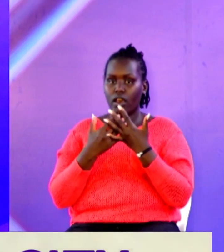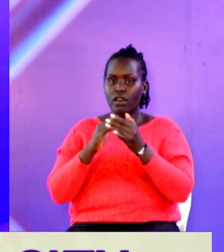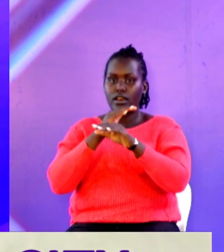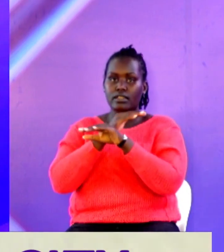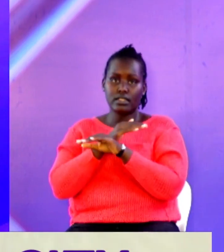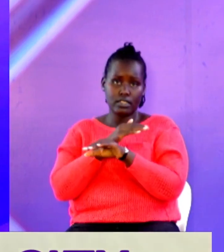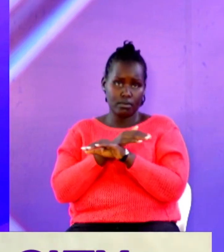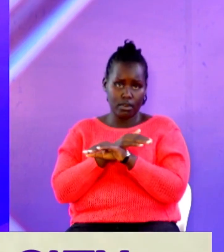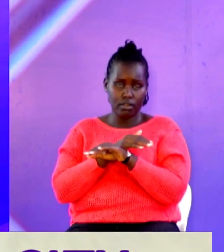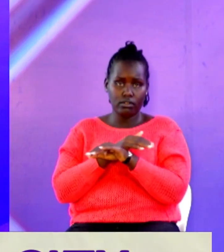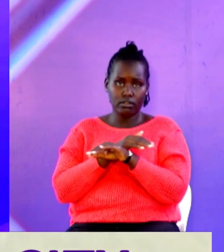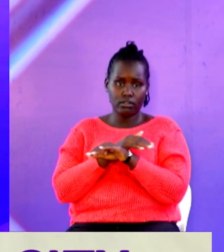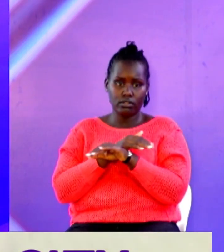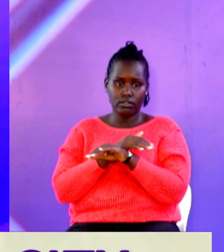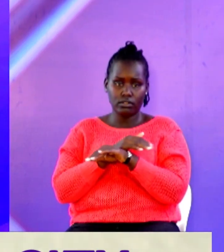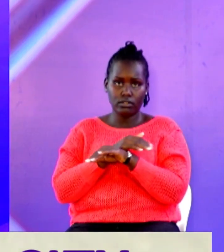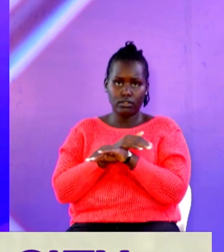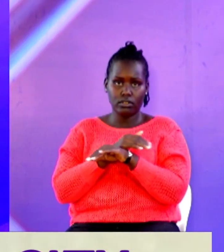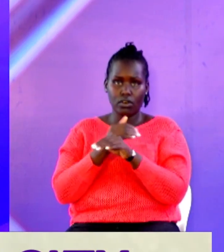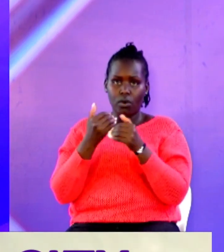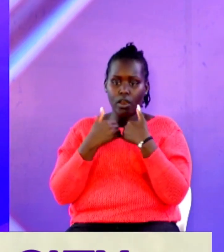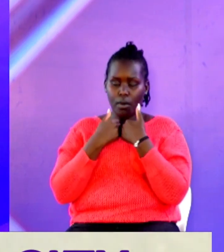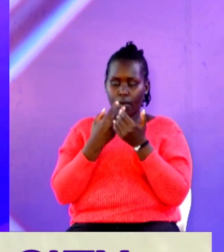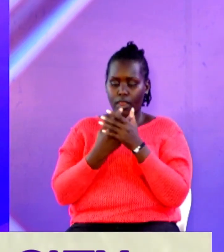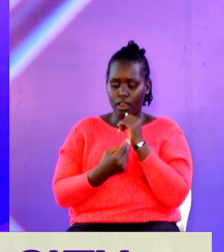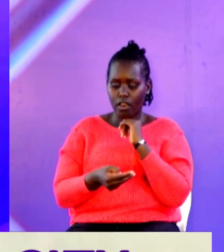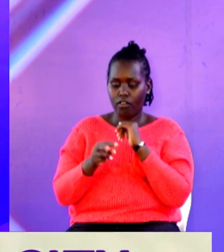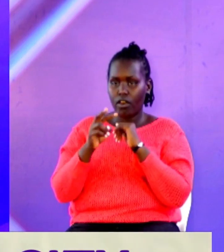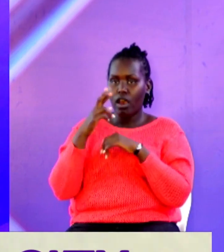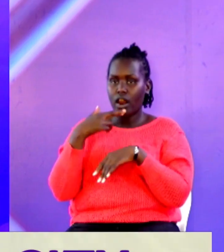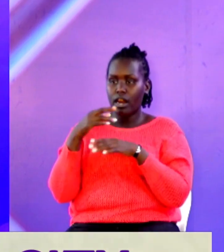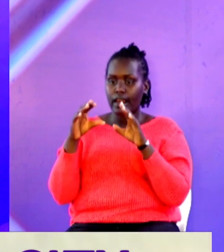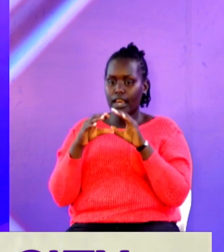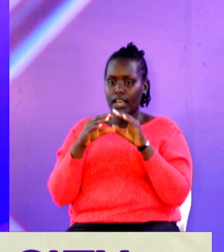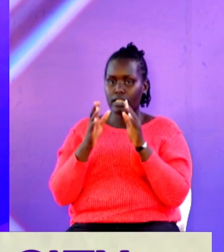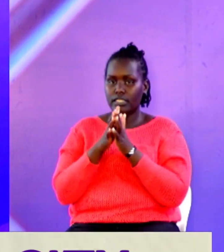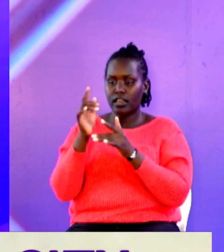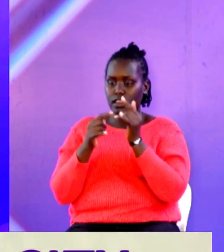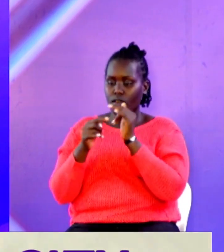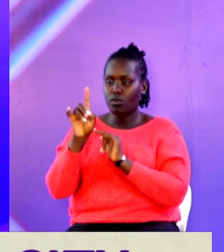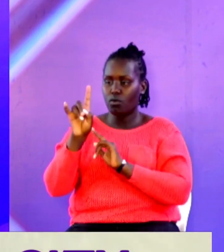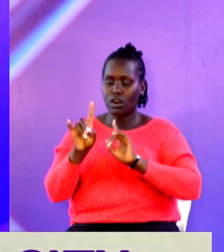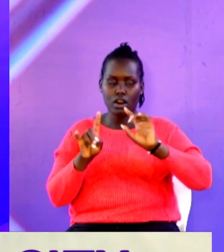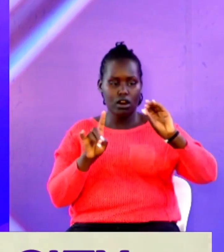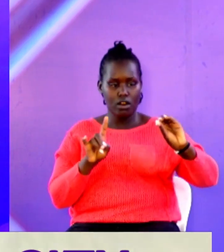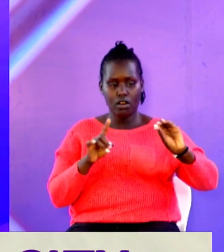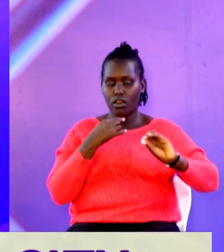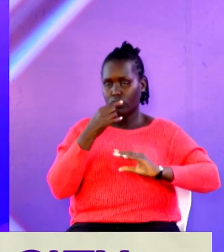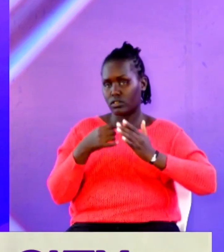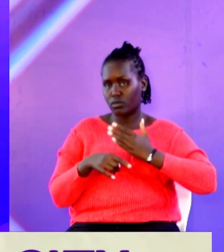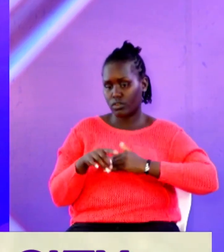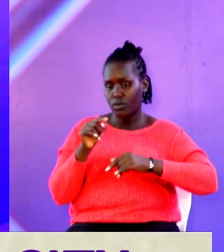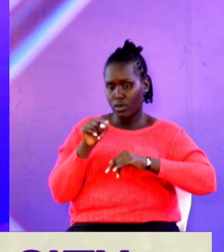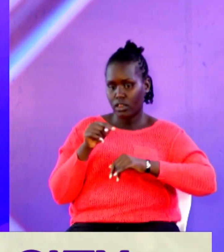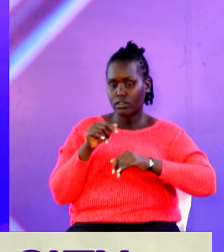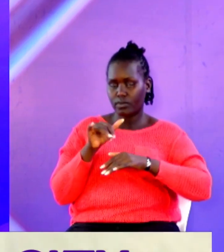beat us. We both had red cards, and they managed to beat us 1-0. I will say with these